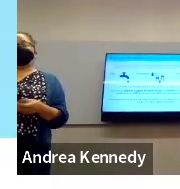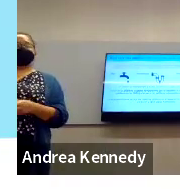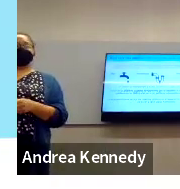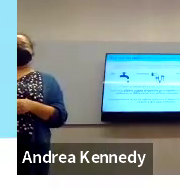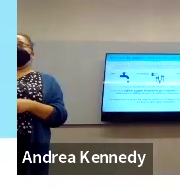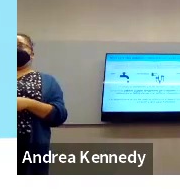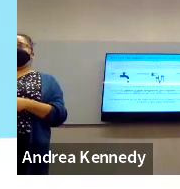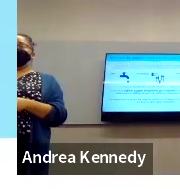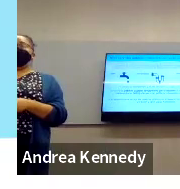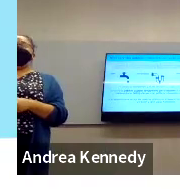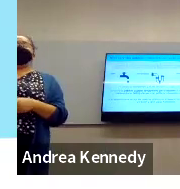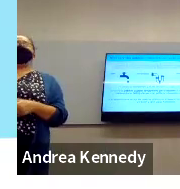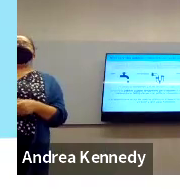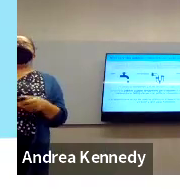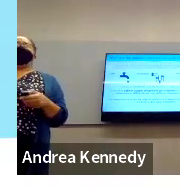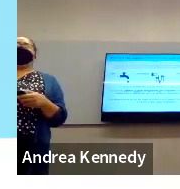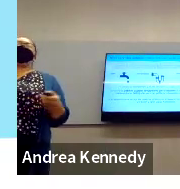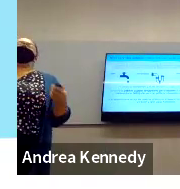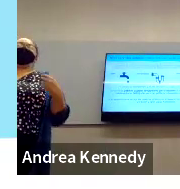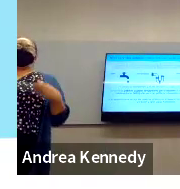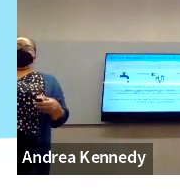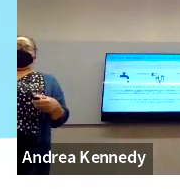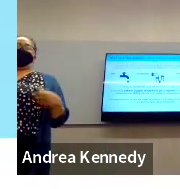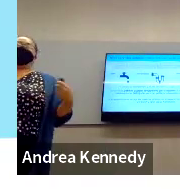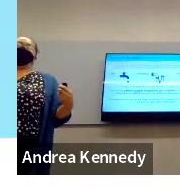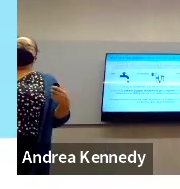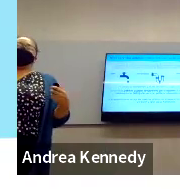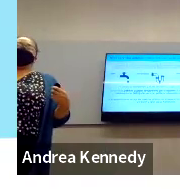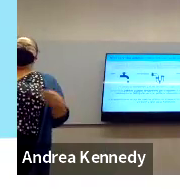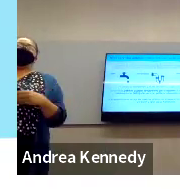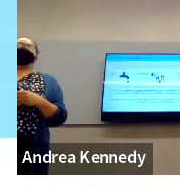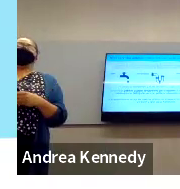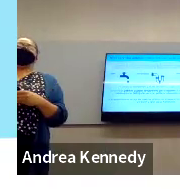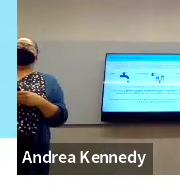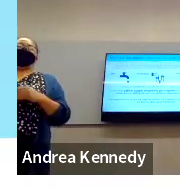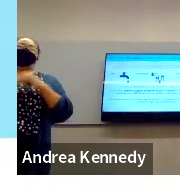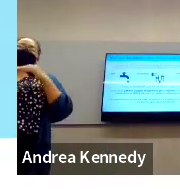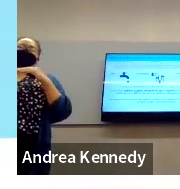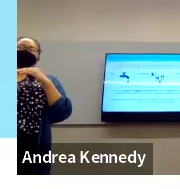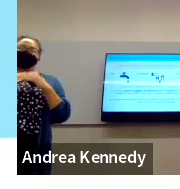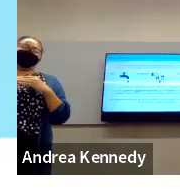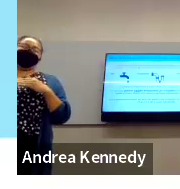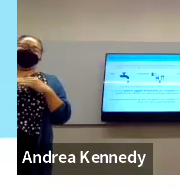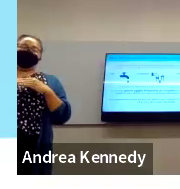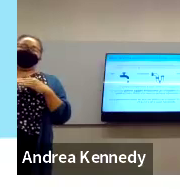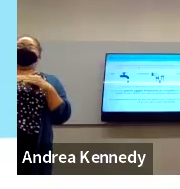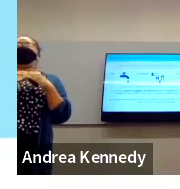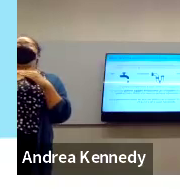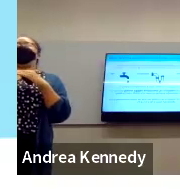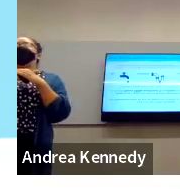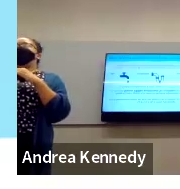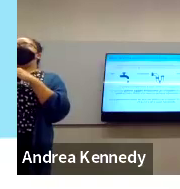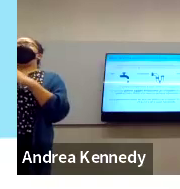now to distribute those costs. So it's really taking all of that out of it, and making it just one set